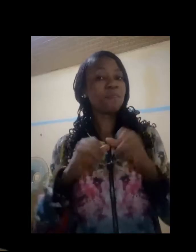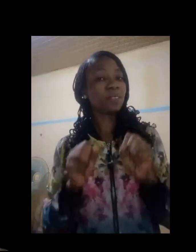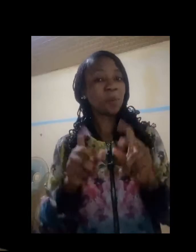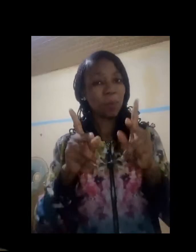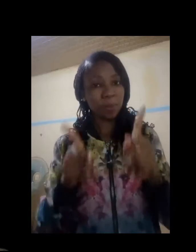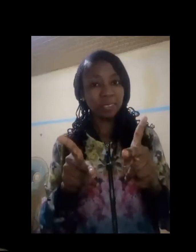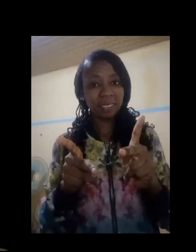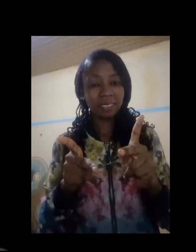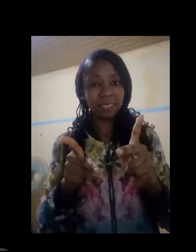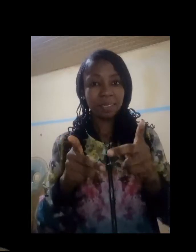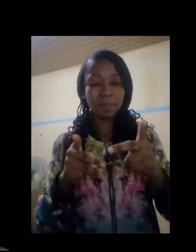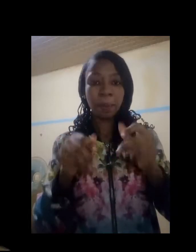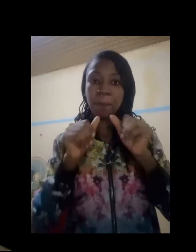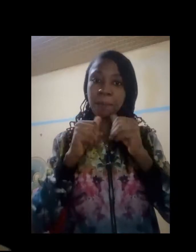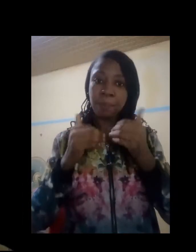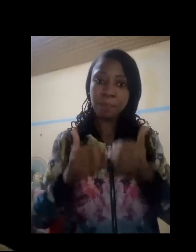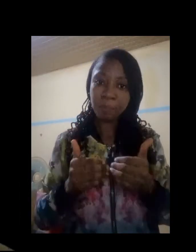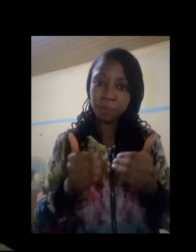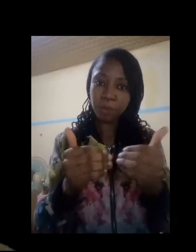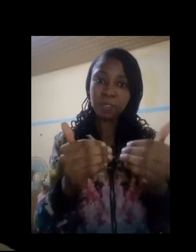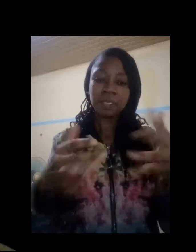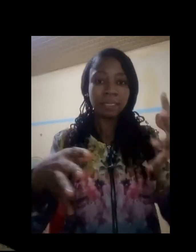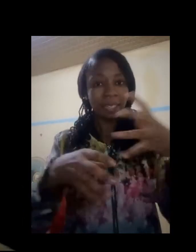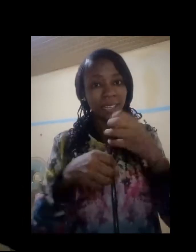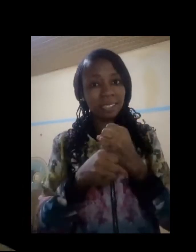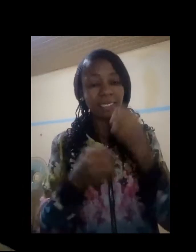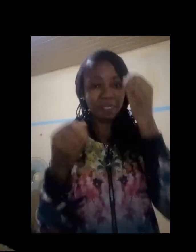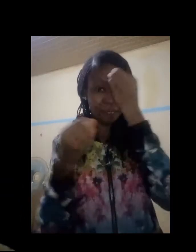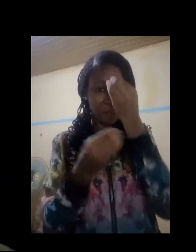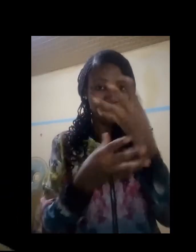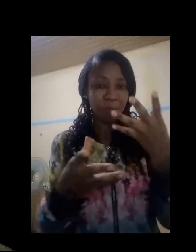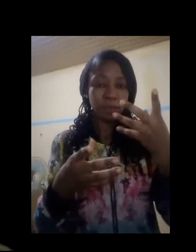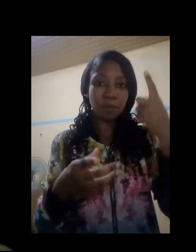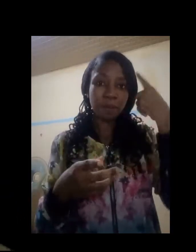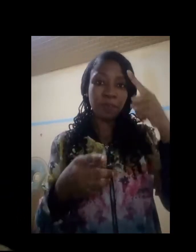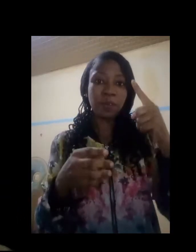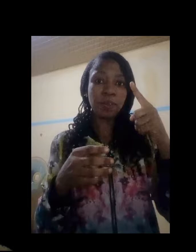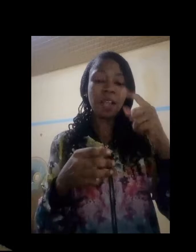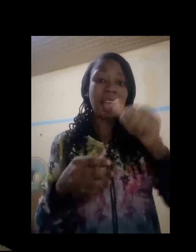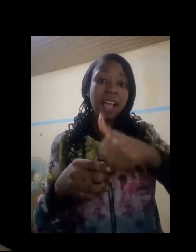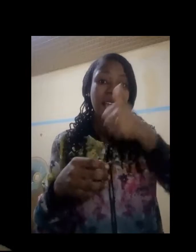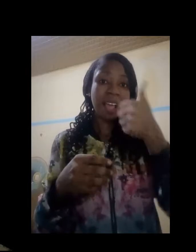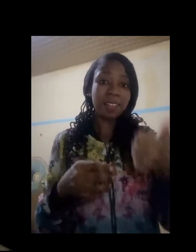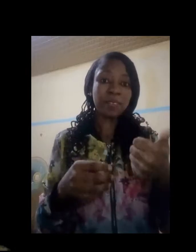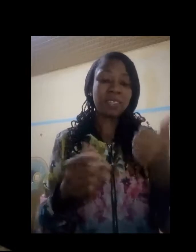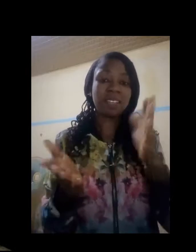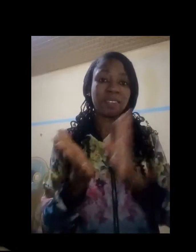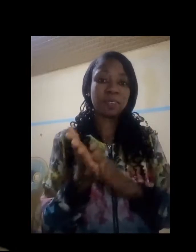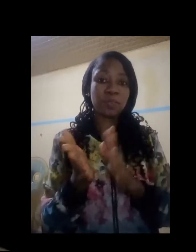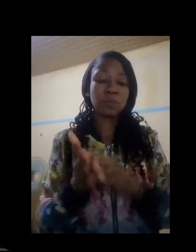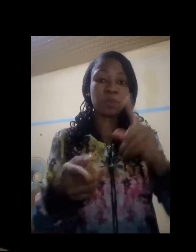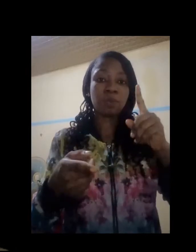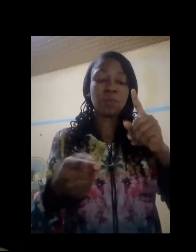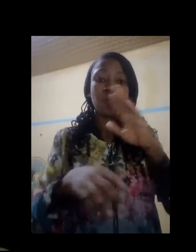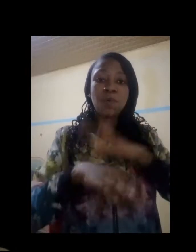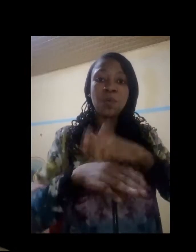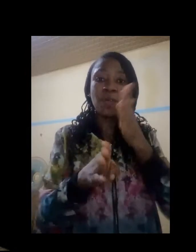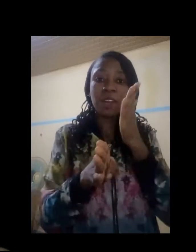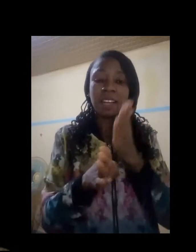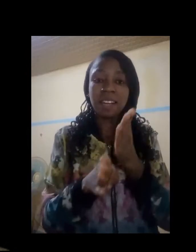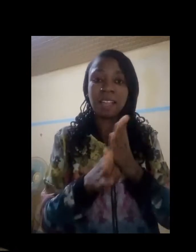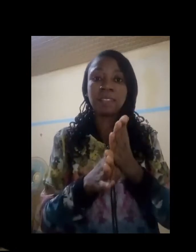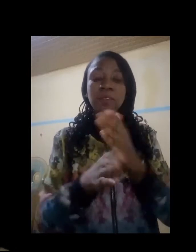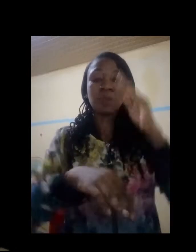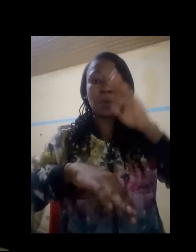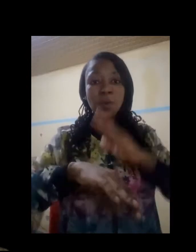is here. Go ahead and look for the information on the next enrollment for our online